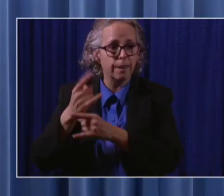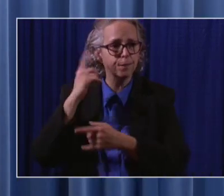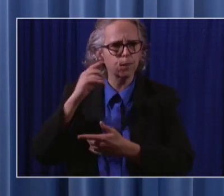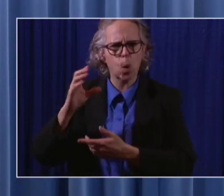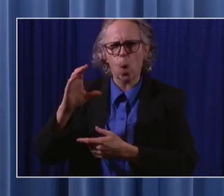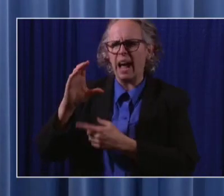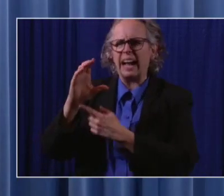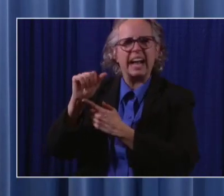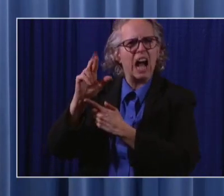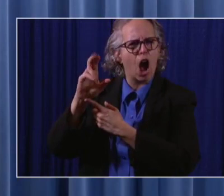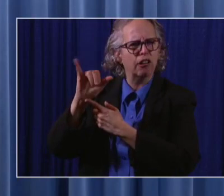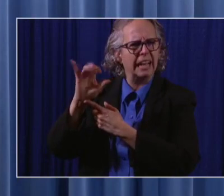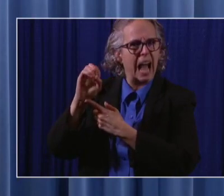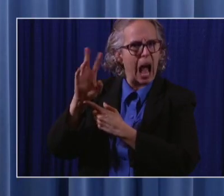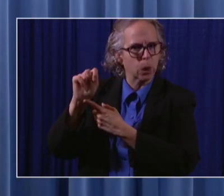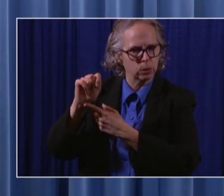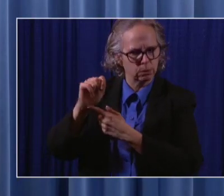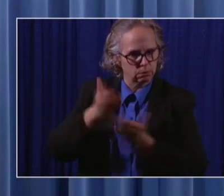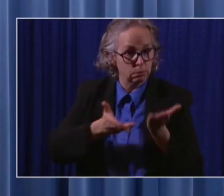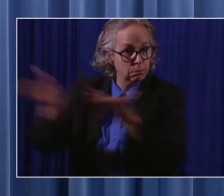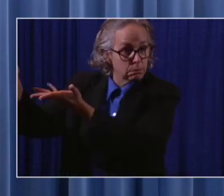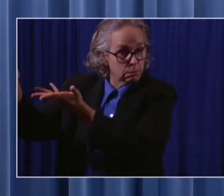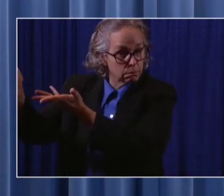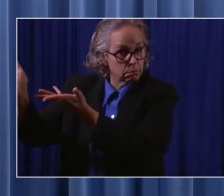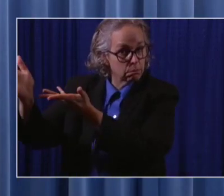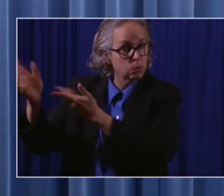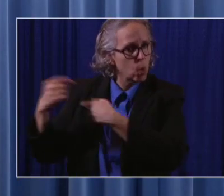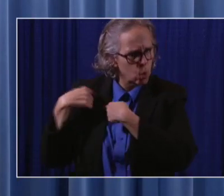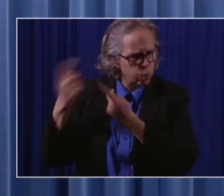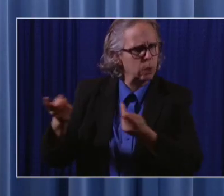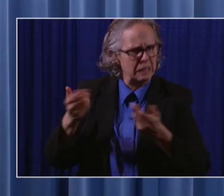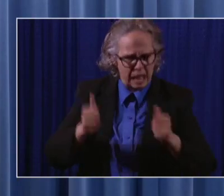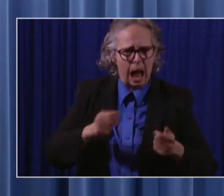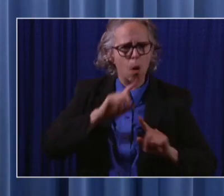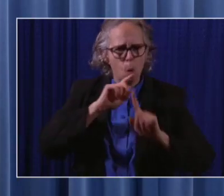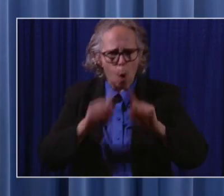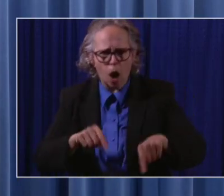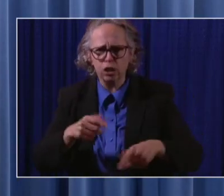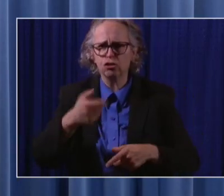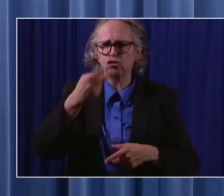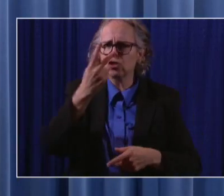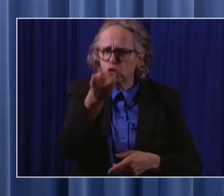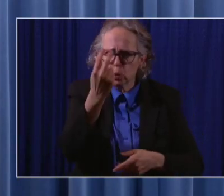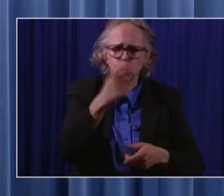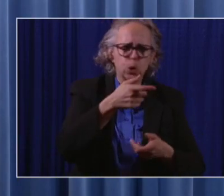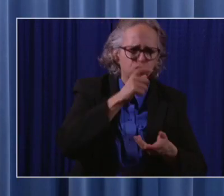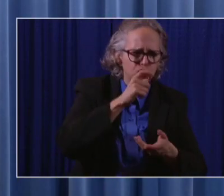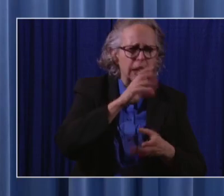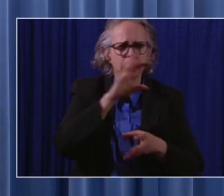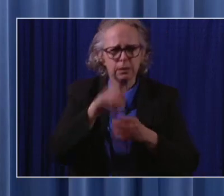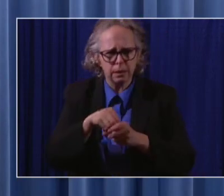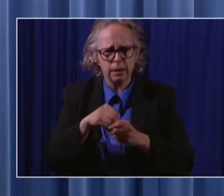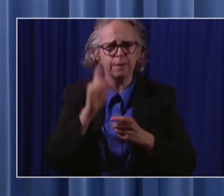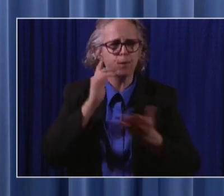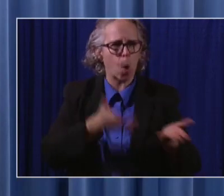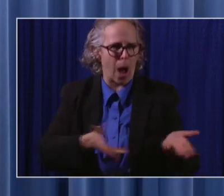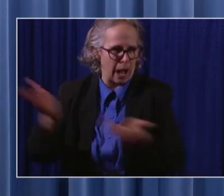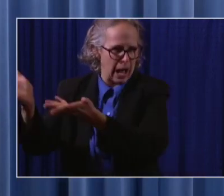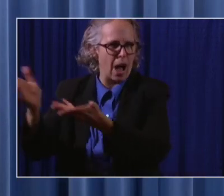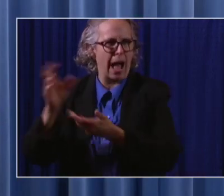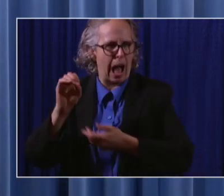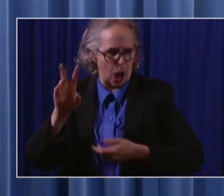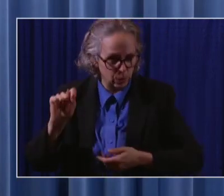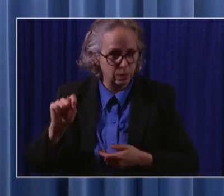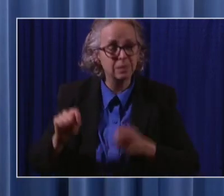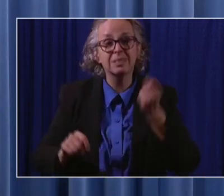you've been able to get 2 drinks associated with that meal, and in a carry-out situation, not for consumption there, but a carry-out.